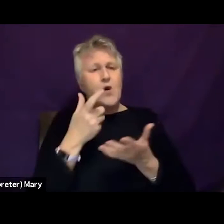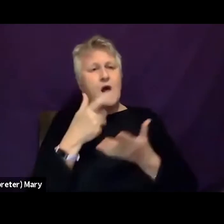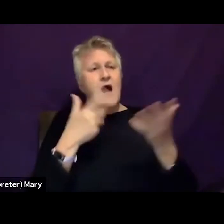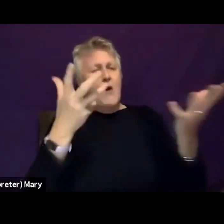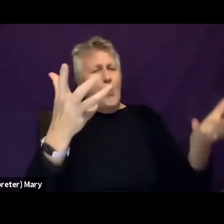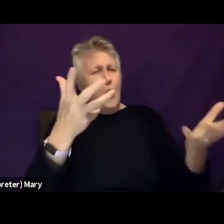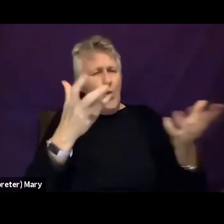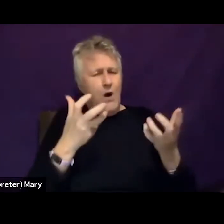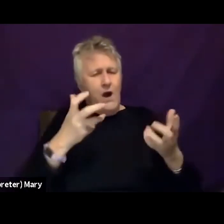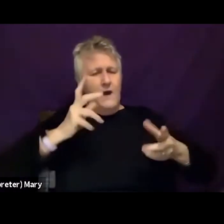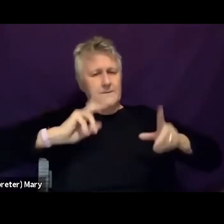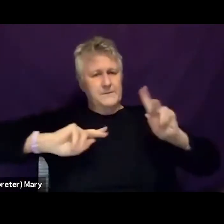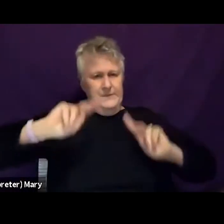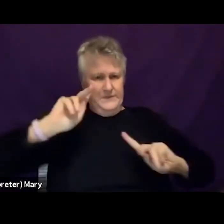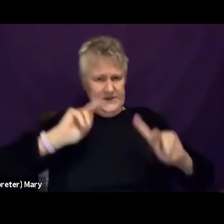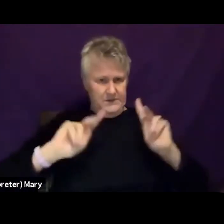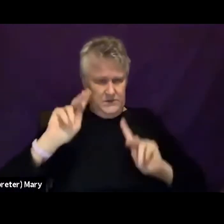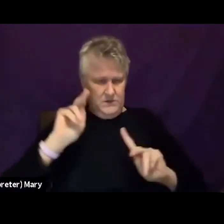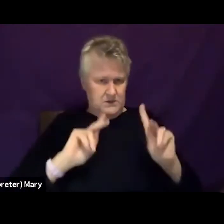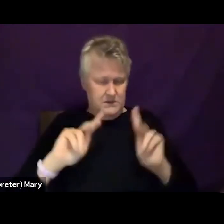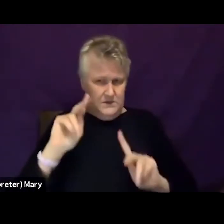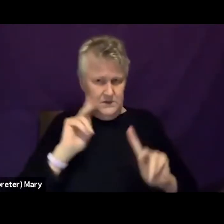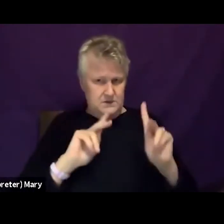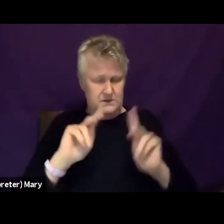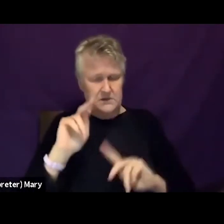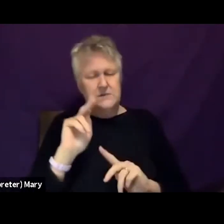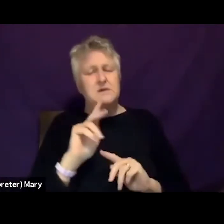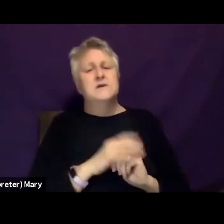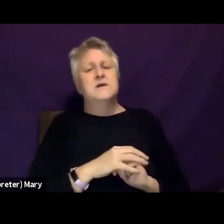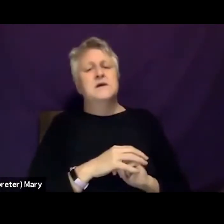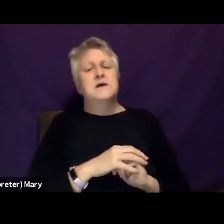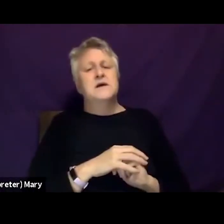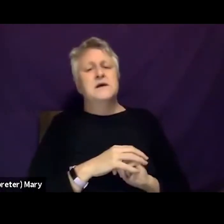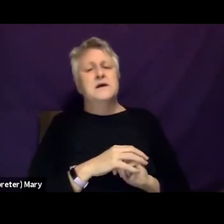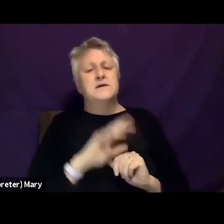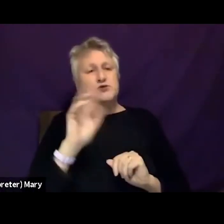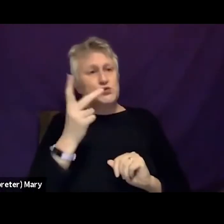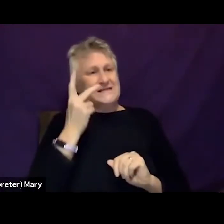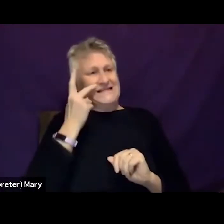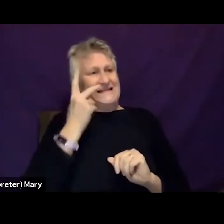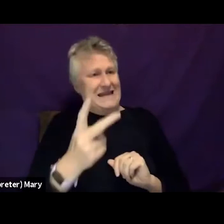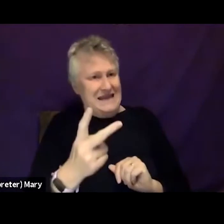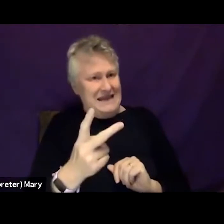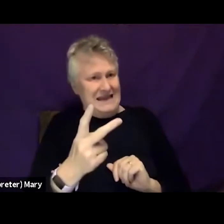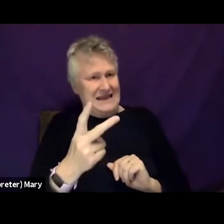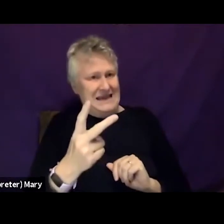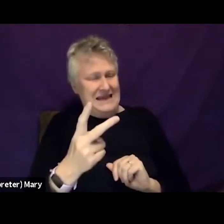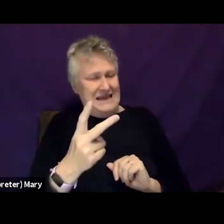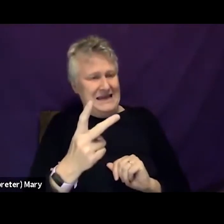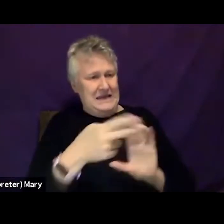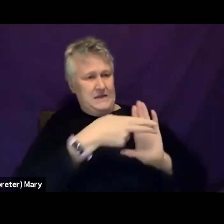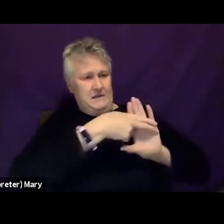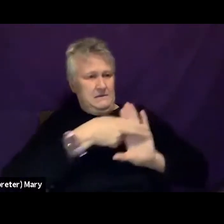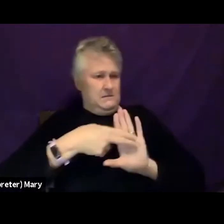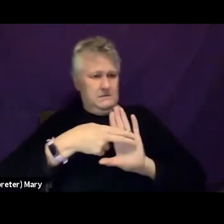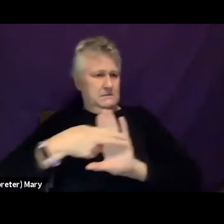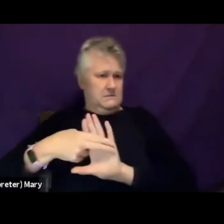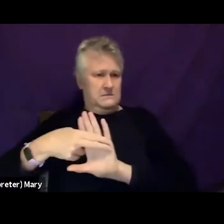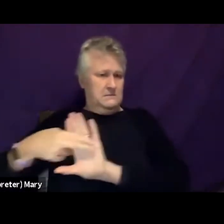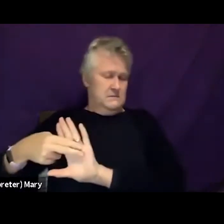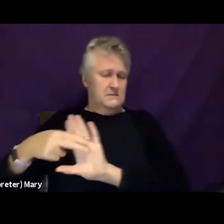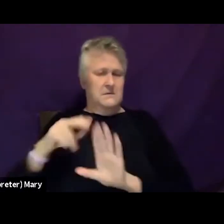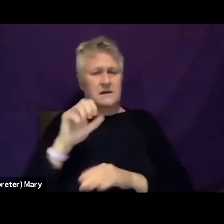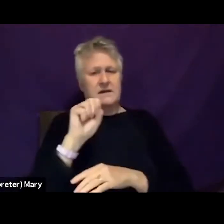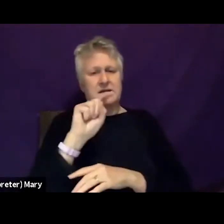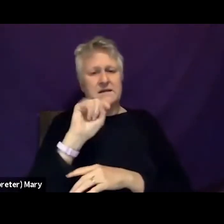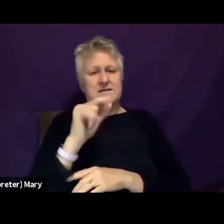this, the this the stigmas that they have about us. So it's going to be a series of